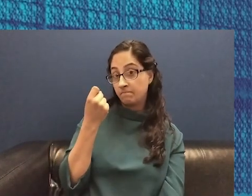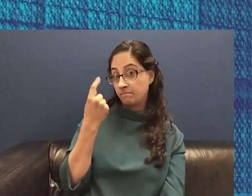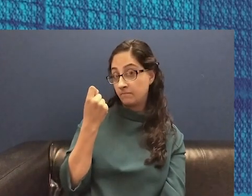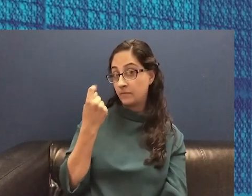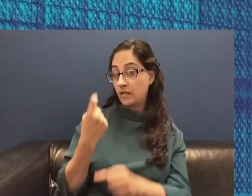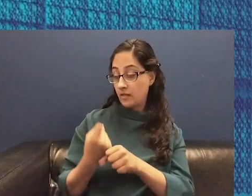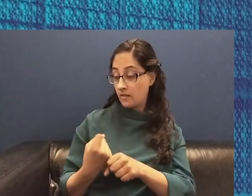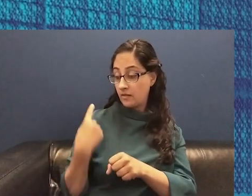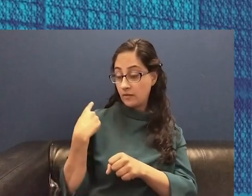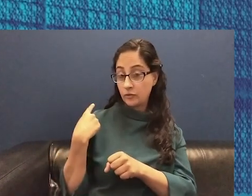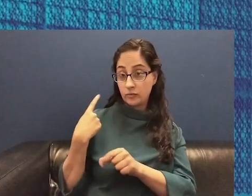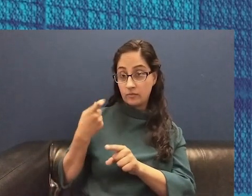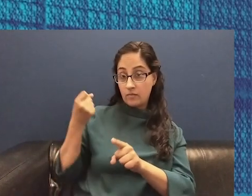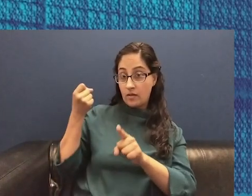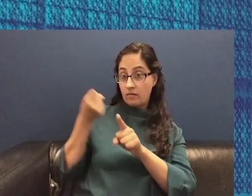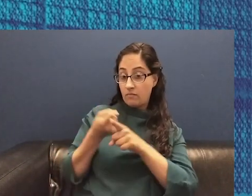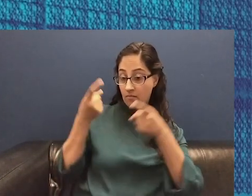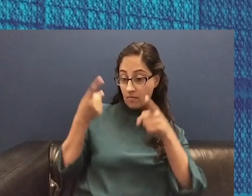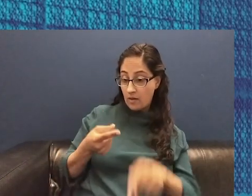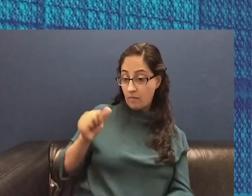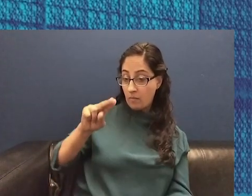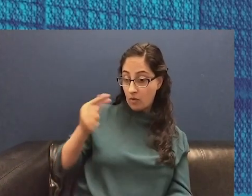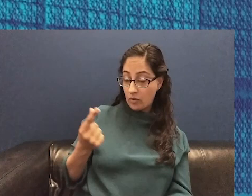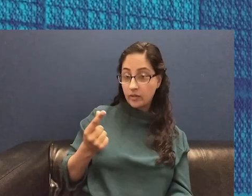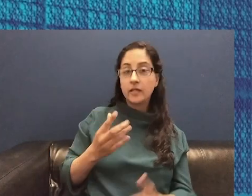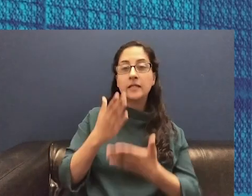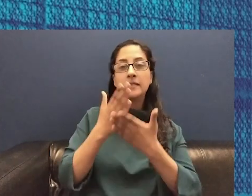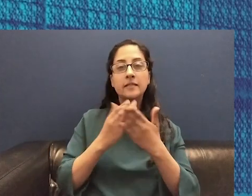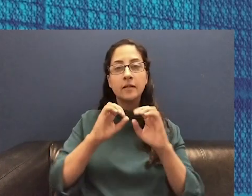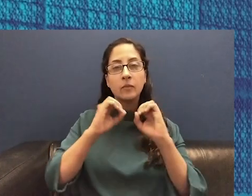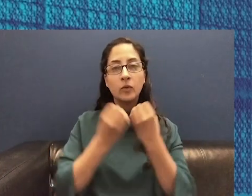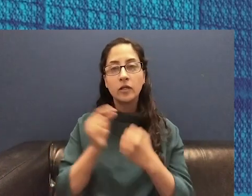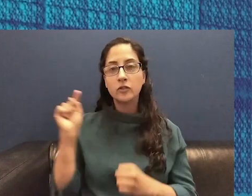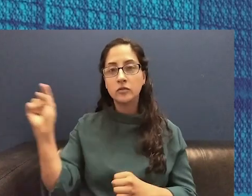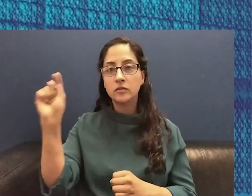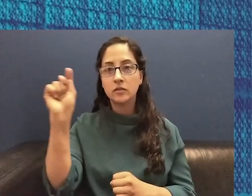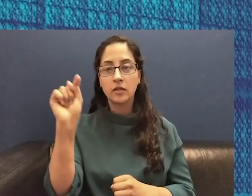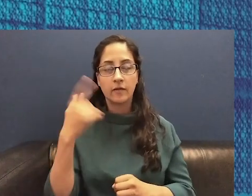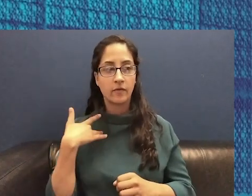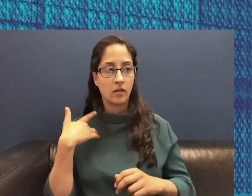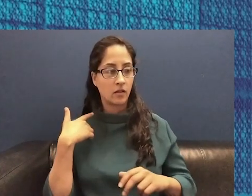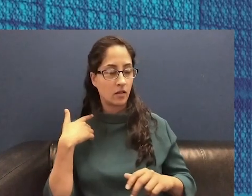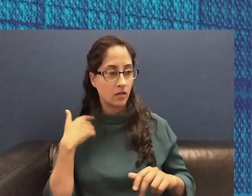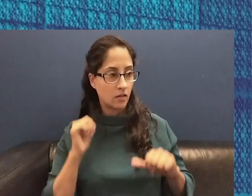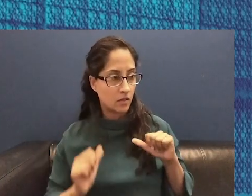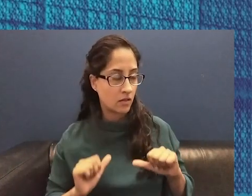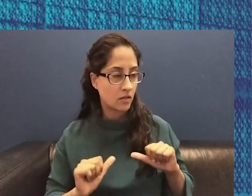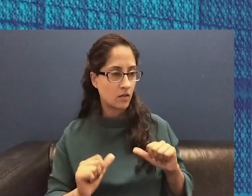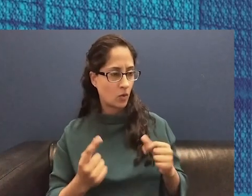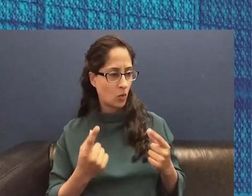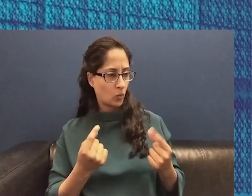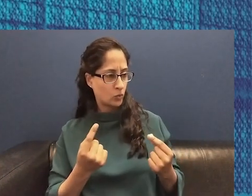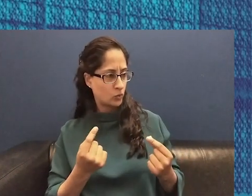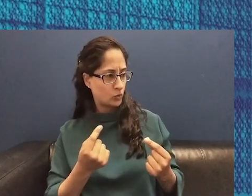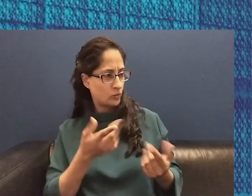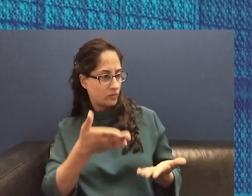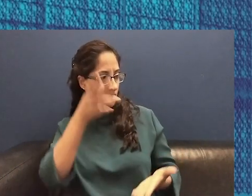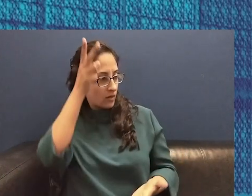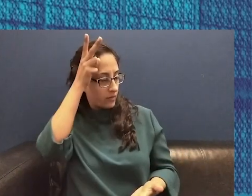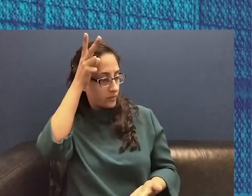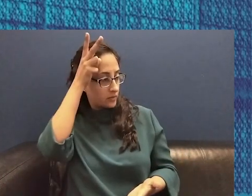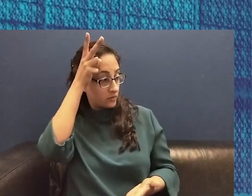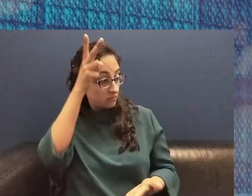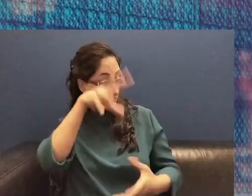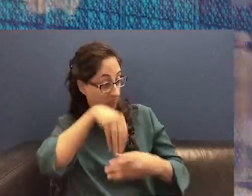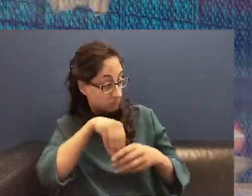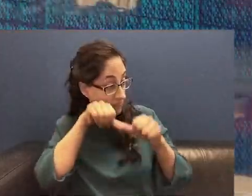time that a lot of people, they were thinking what to do. Should they remain engaged with Afghanistan,